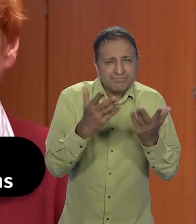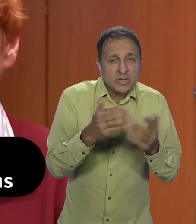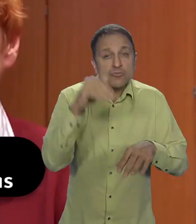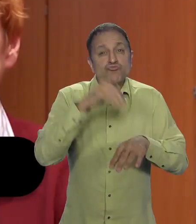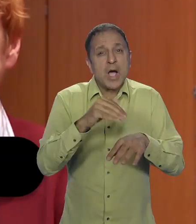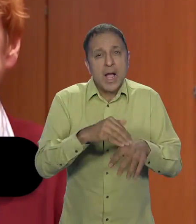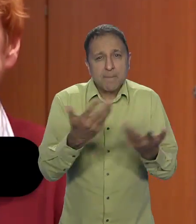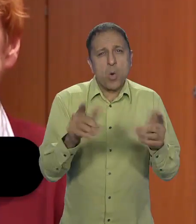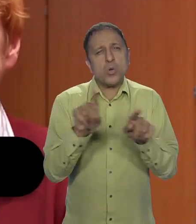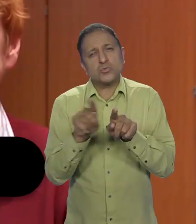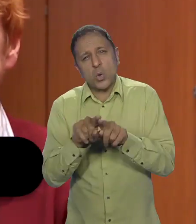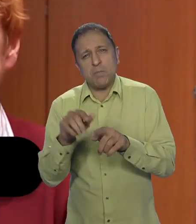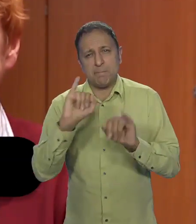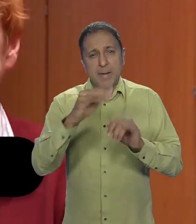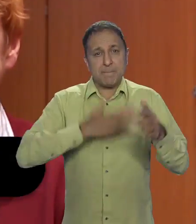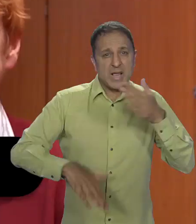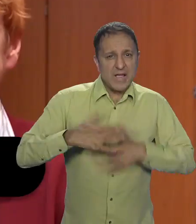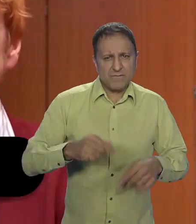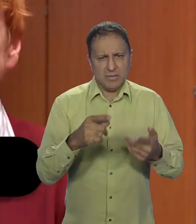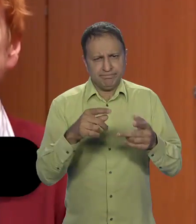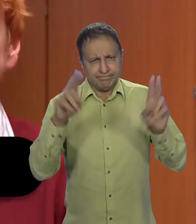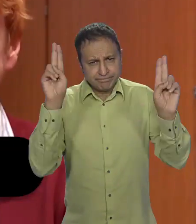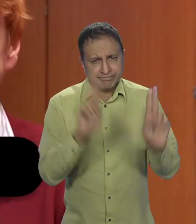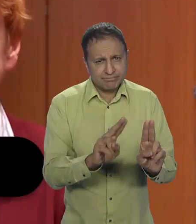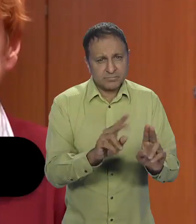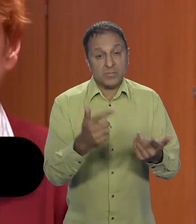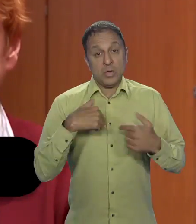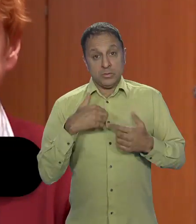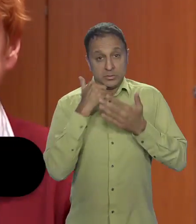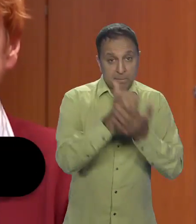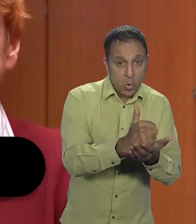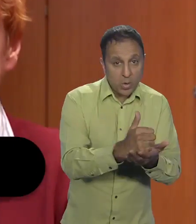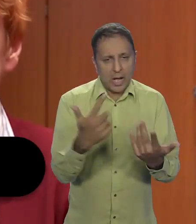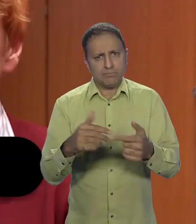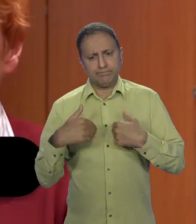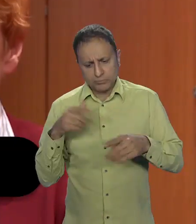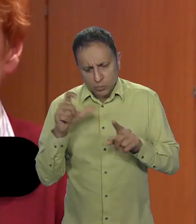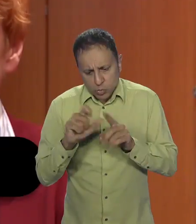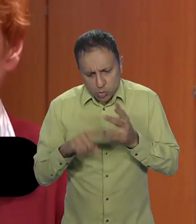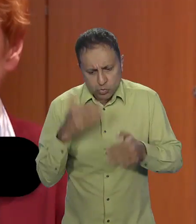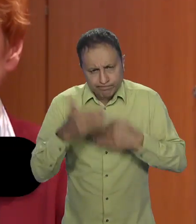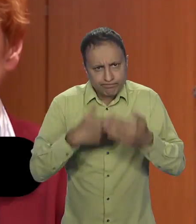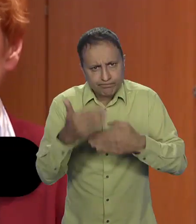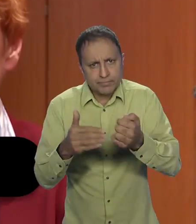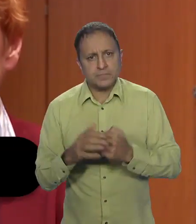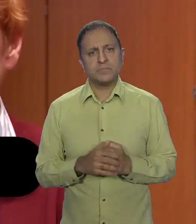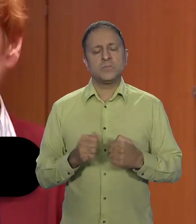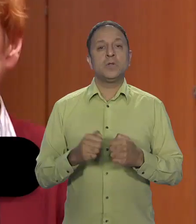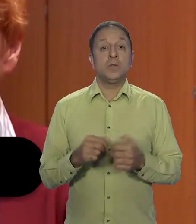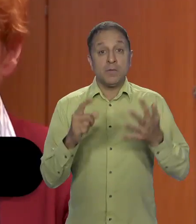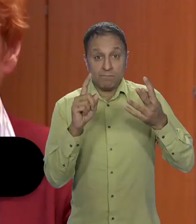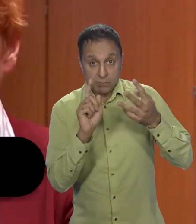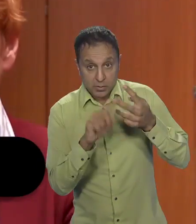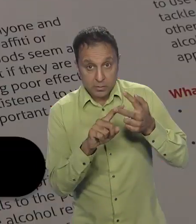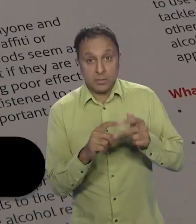vulnerable victims of crime and antisocial behaviour get personal support and they get firm action.